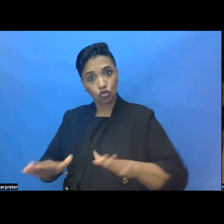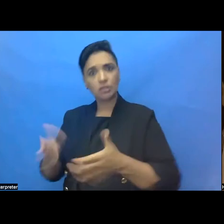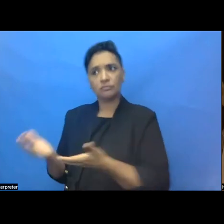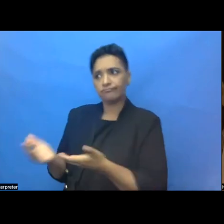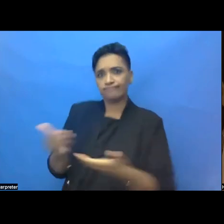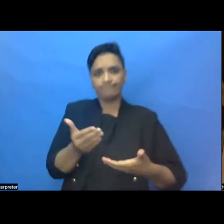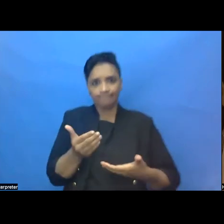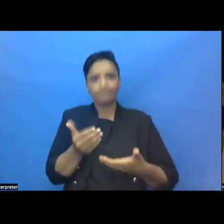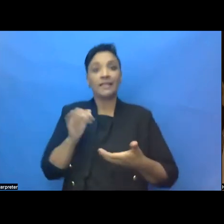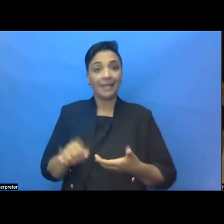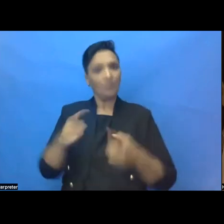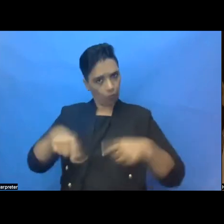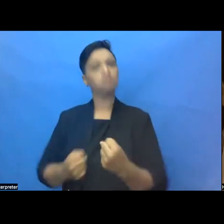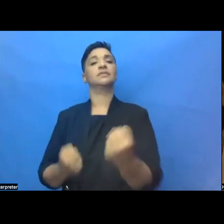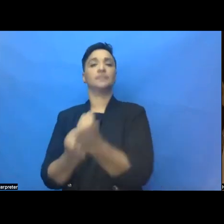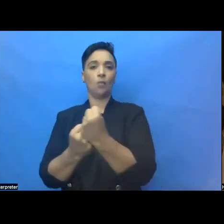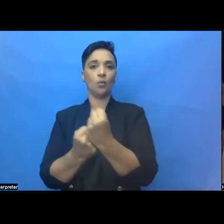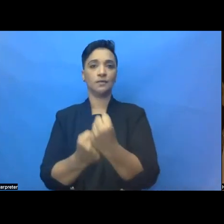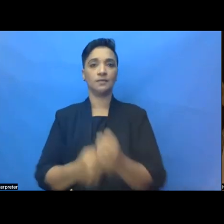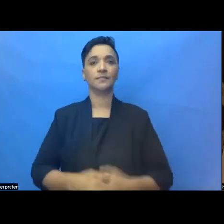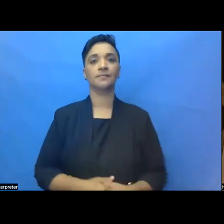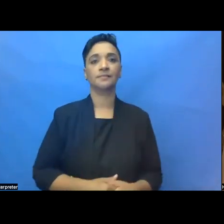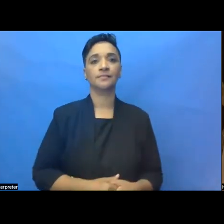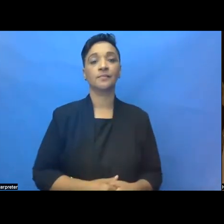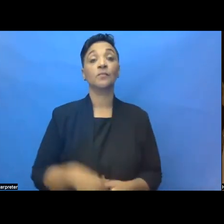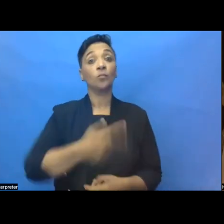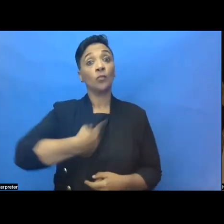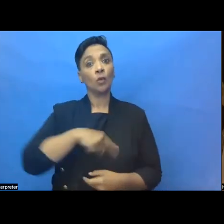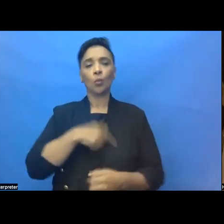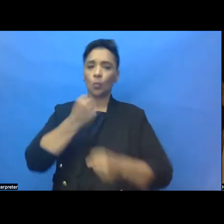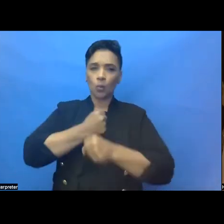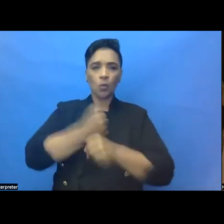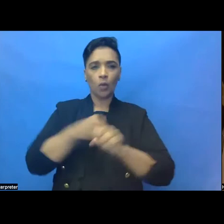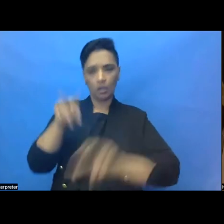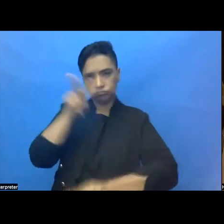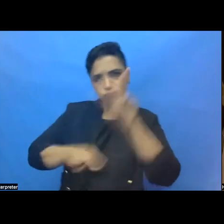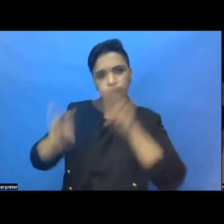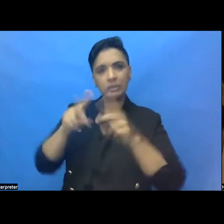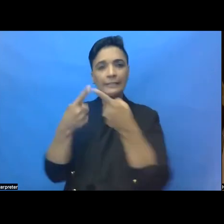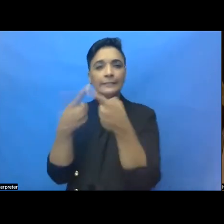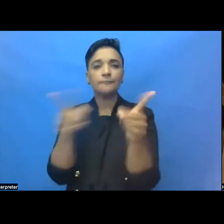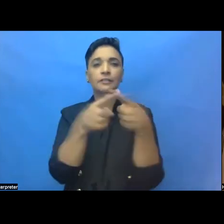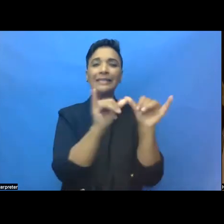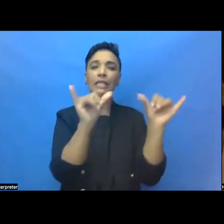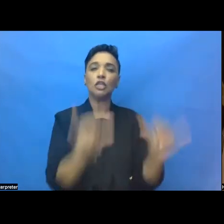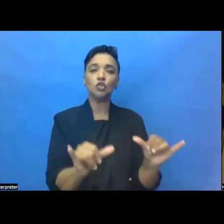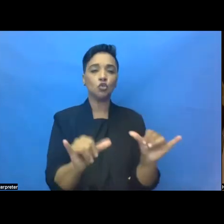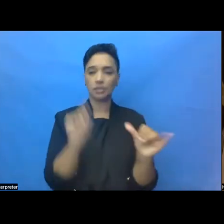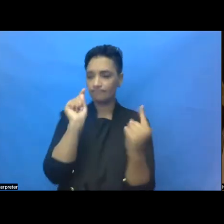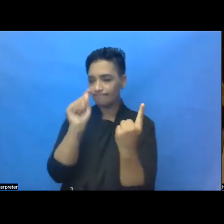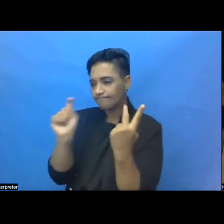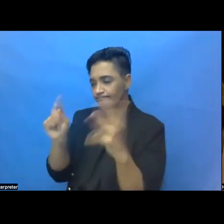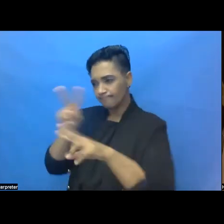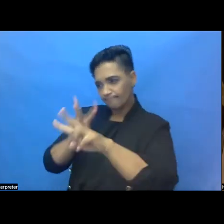institutions. So due to our extensive work monitoring institutions in Ukraine before war, we had a